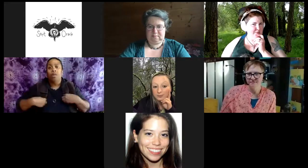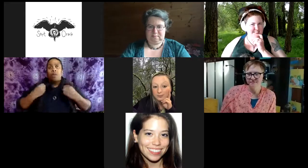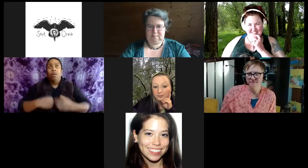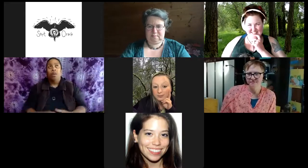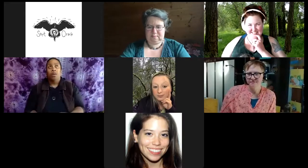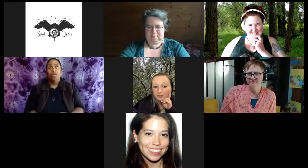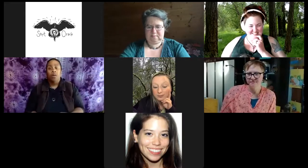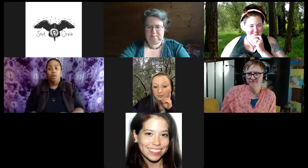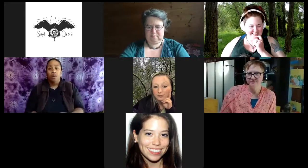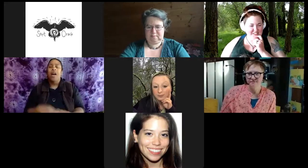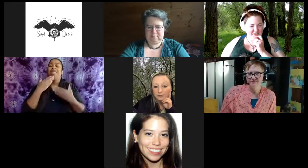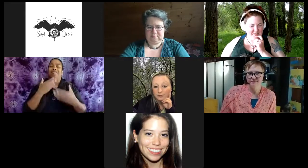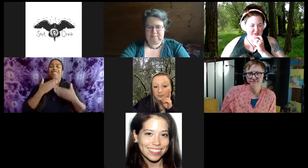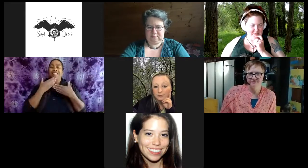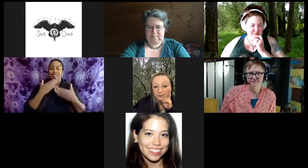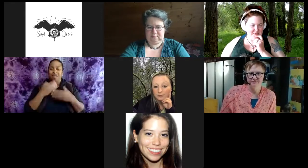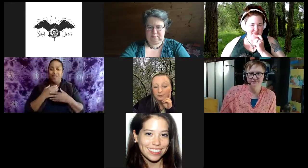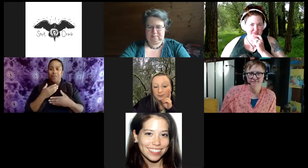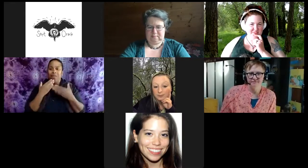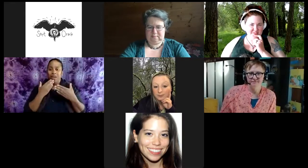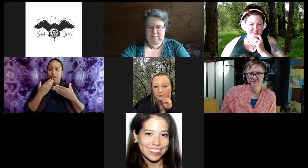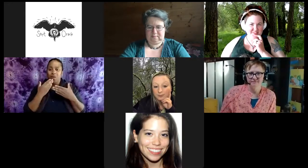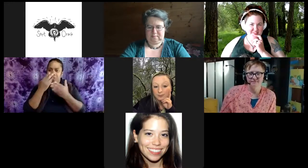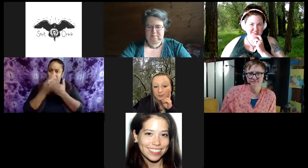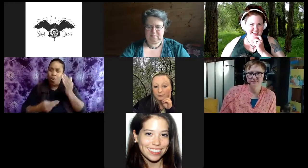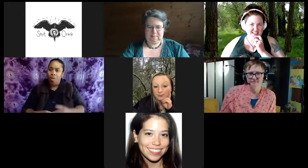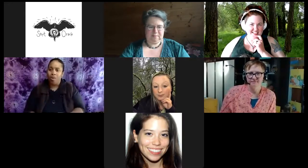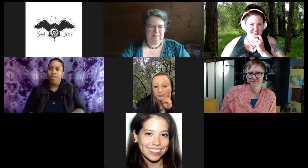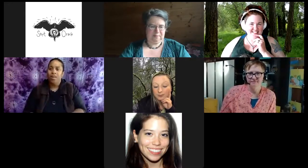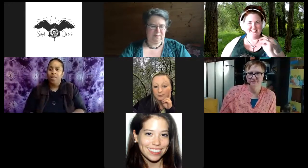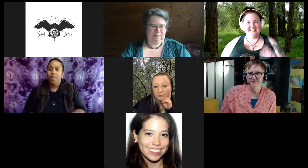So I hope that helps. Thank you. Thank you both.